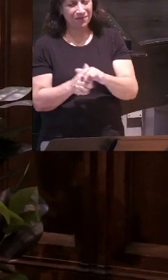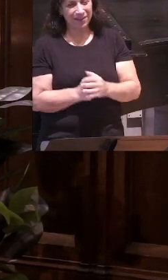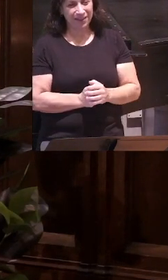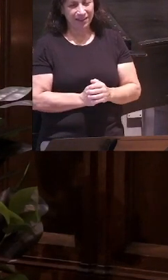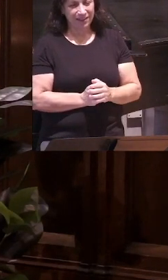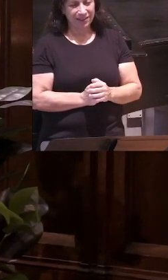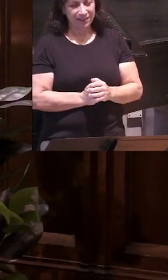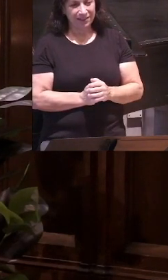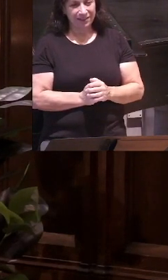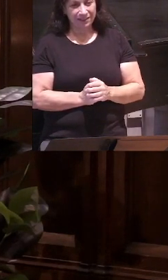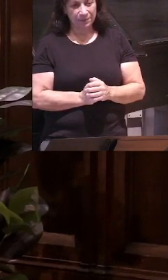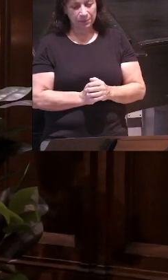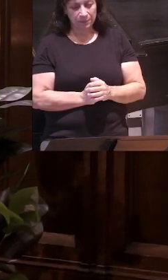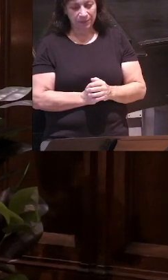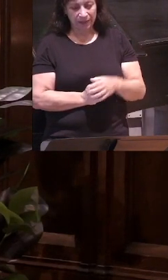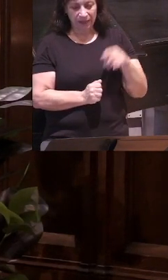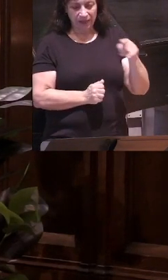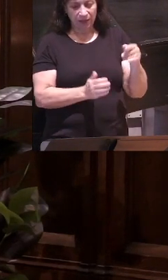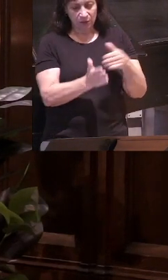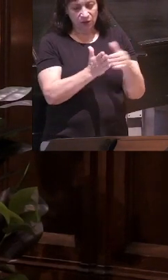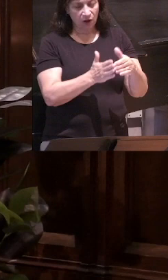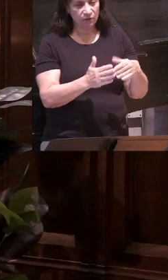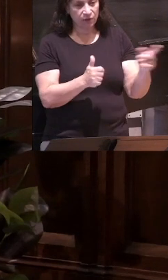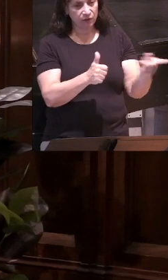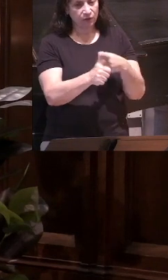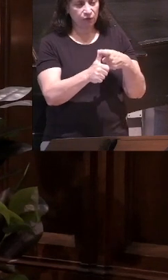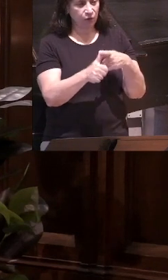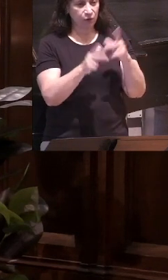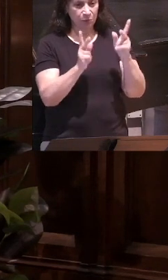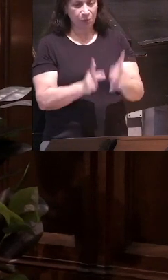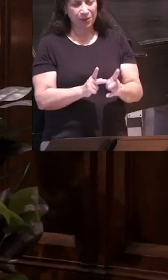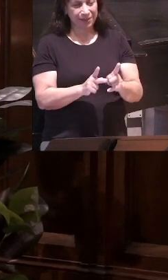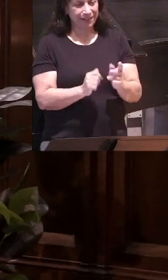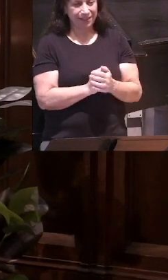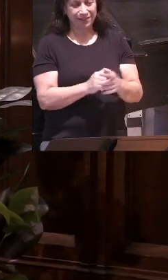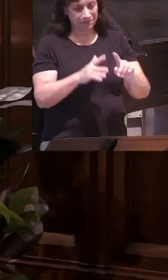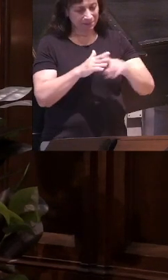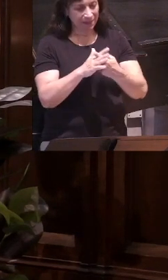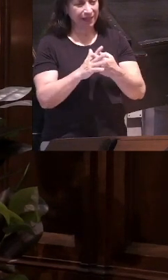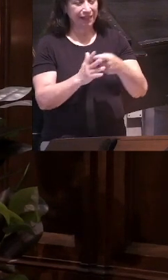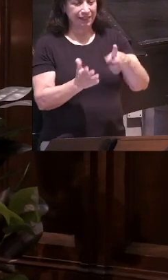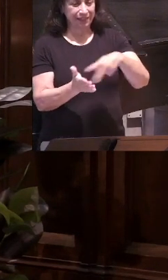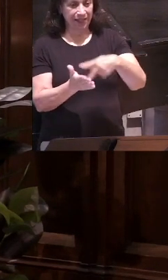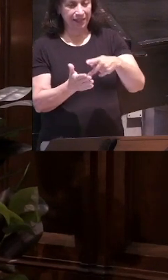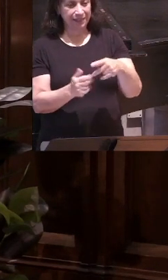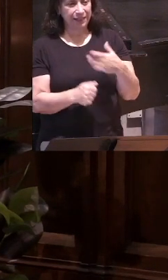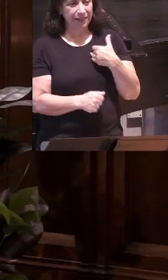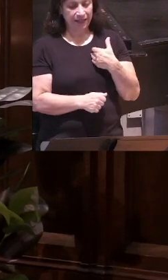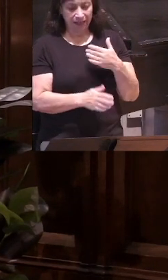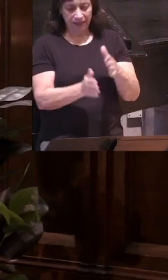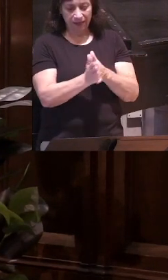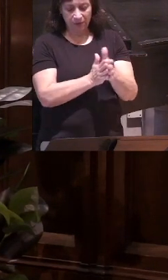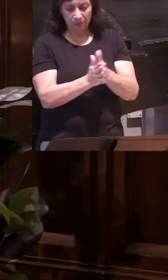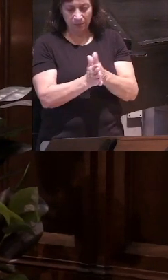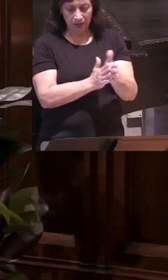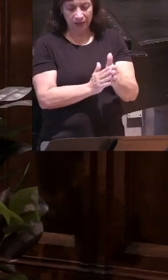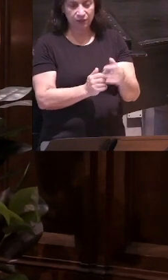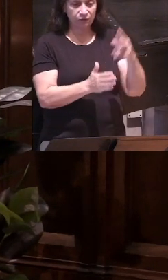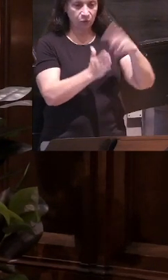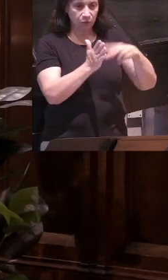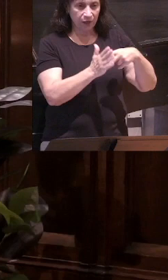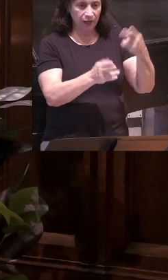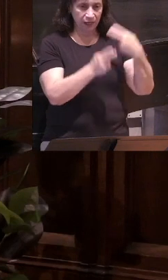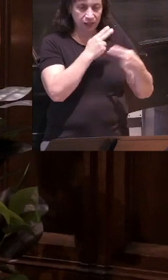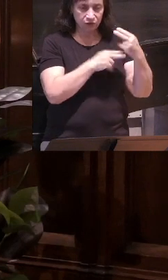Tammy. He was often the first to hit the dance floor. He had a passion for reading nonfiction and history